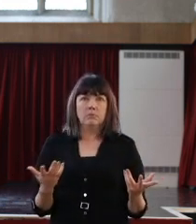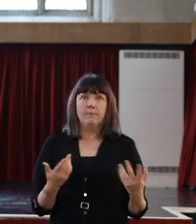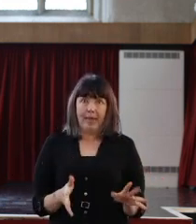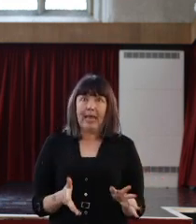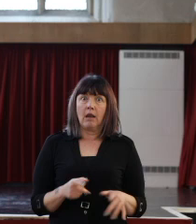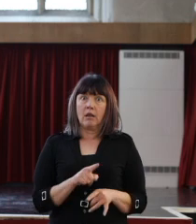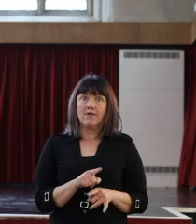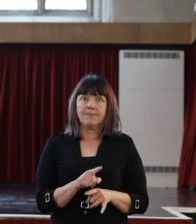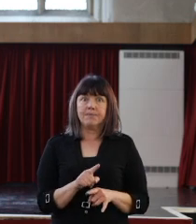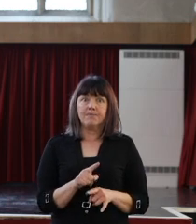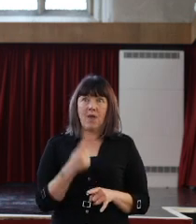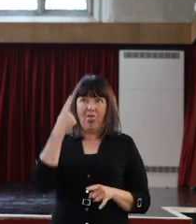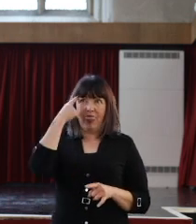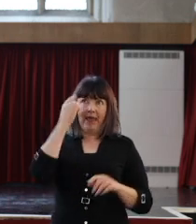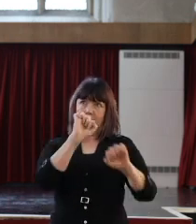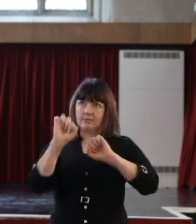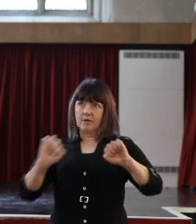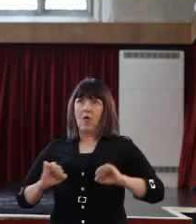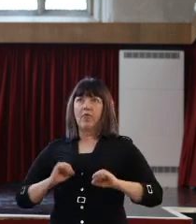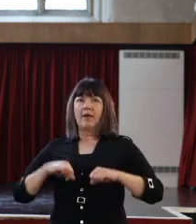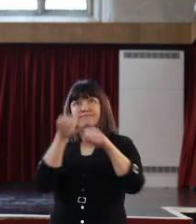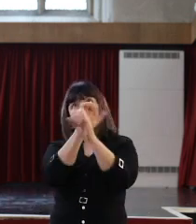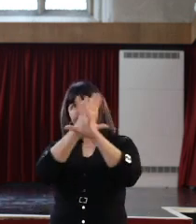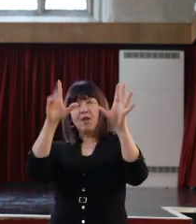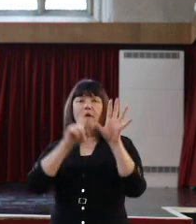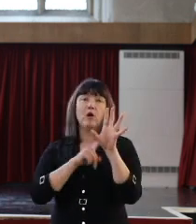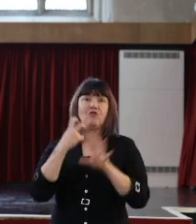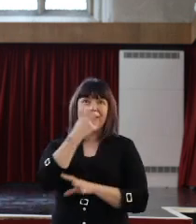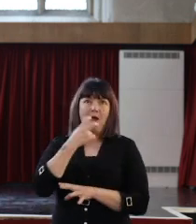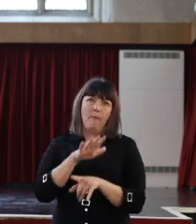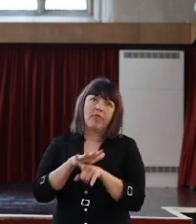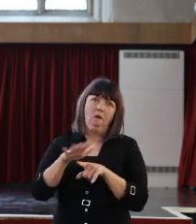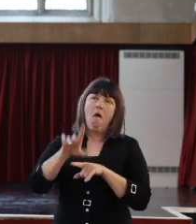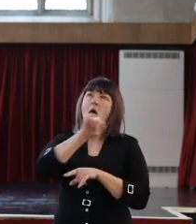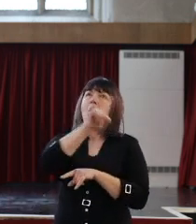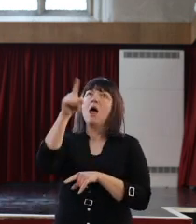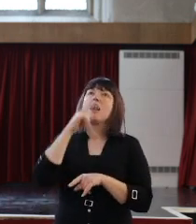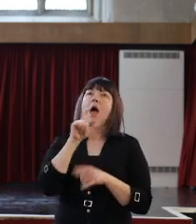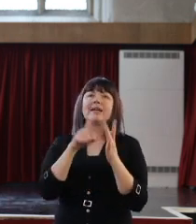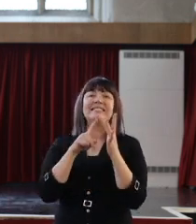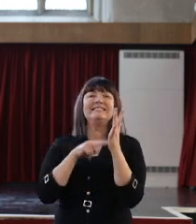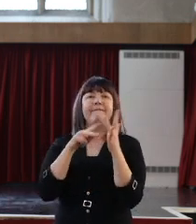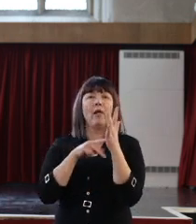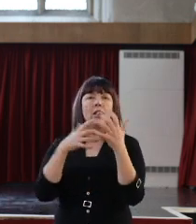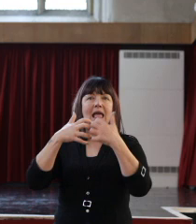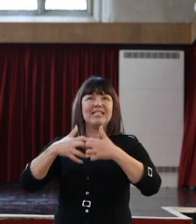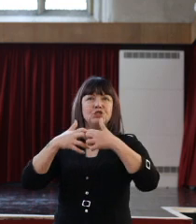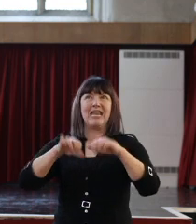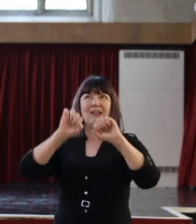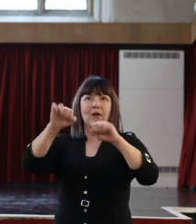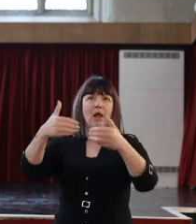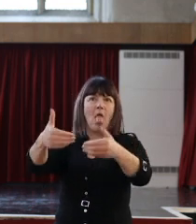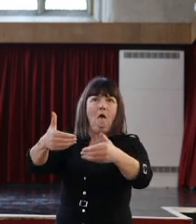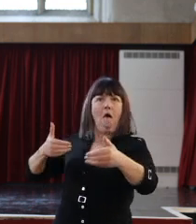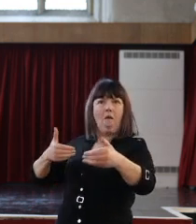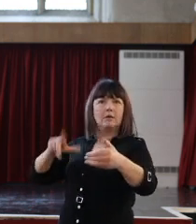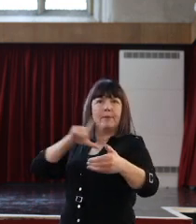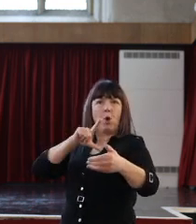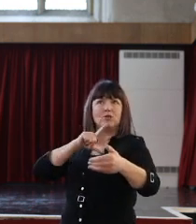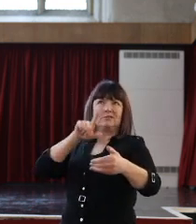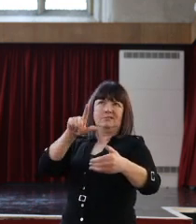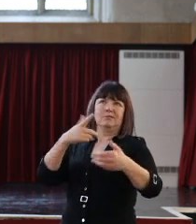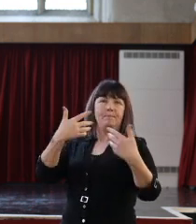civil engineering projects in Great Yarmouth by decades. The reason the outer harbour, planned